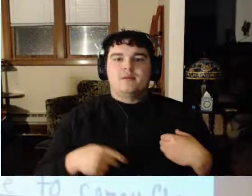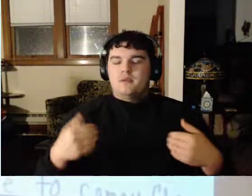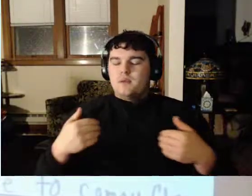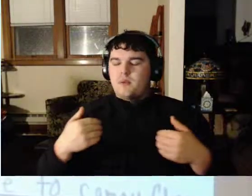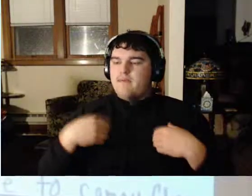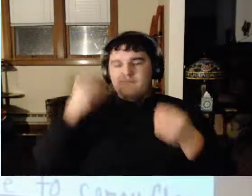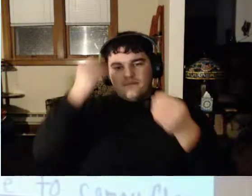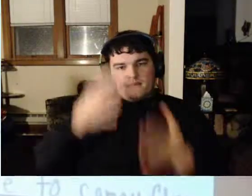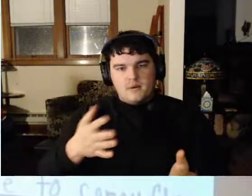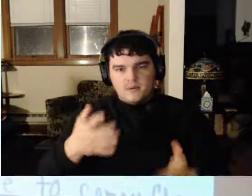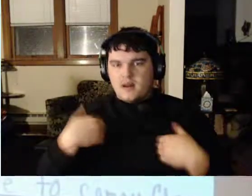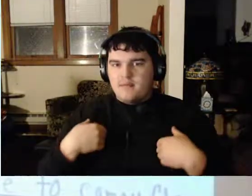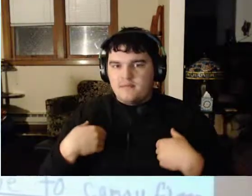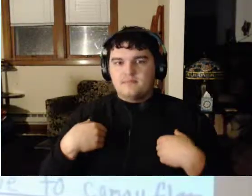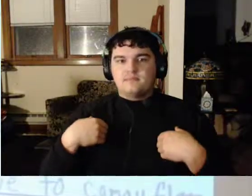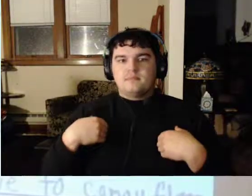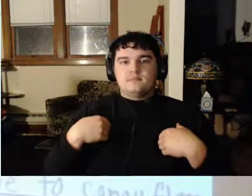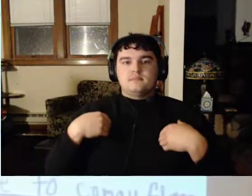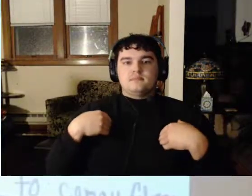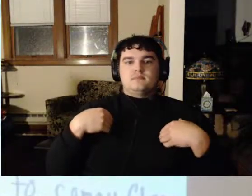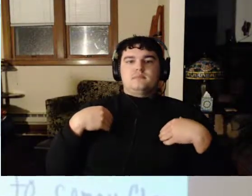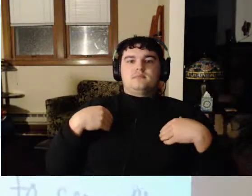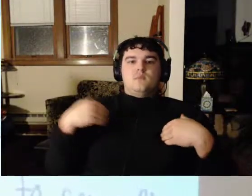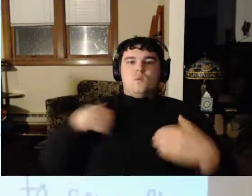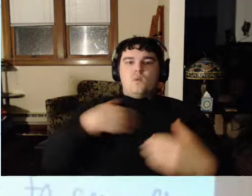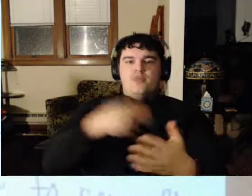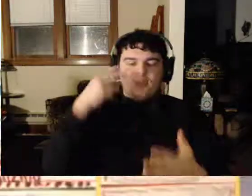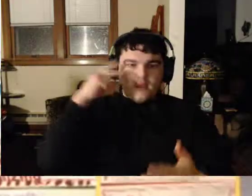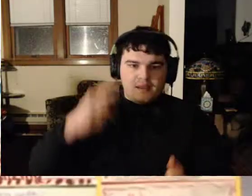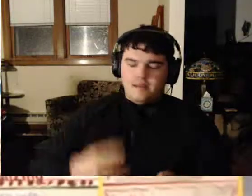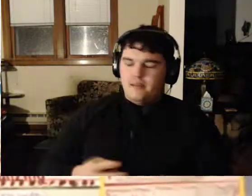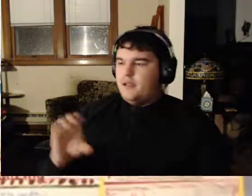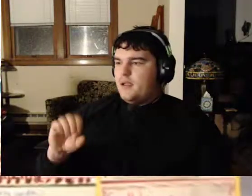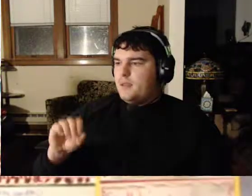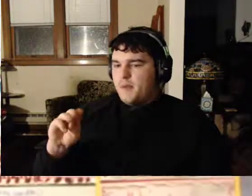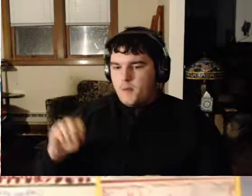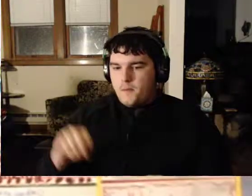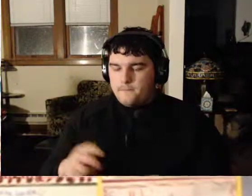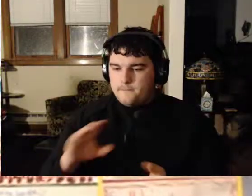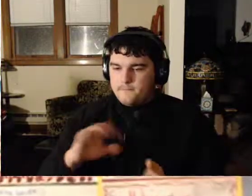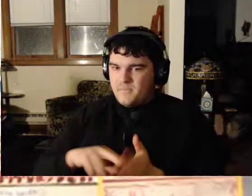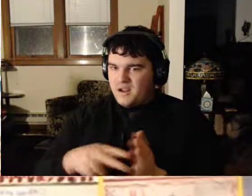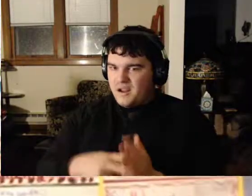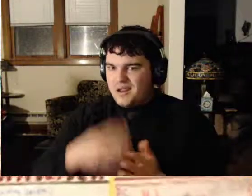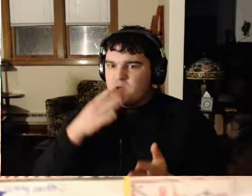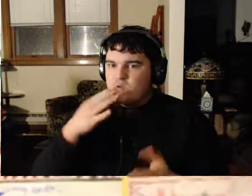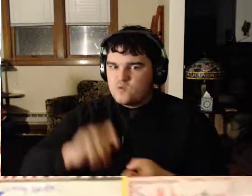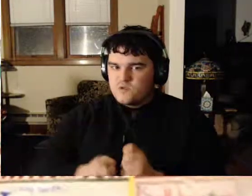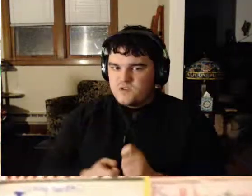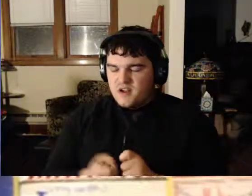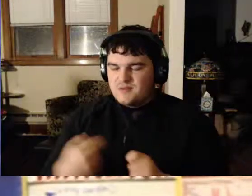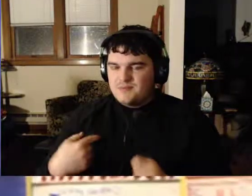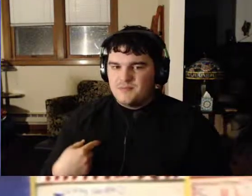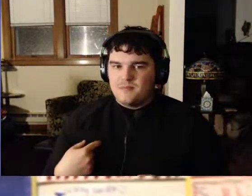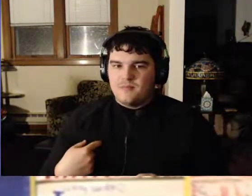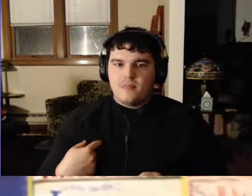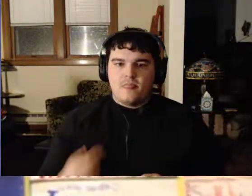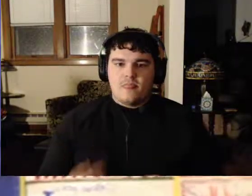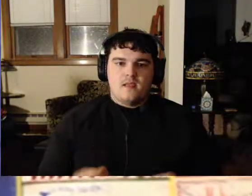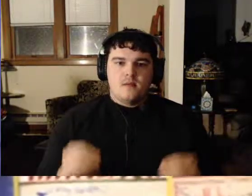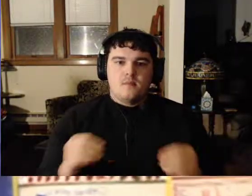what? We think camouflage means just to change colors, but there's a lot of different ways that animals camouflage themselves. Is that what your purpose statement's